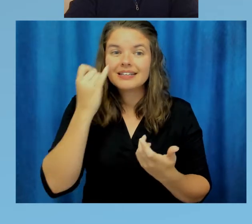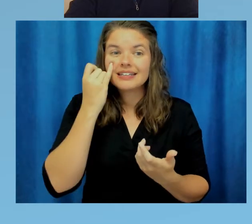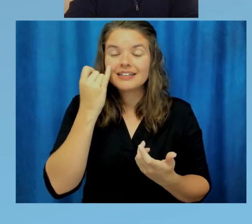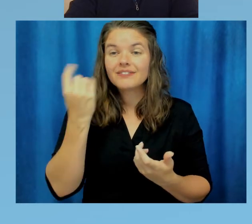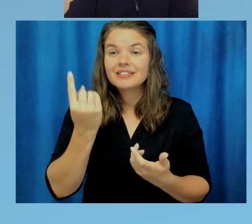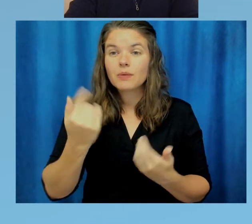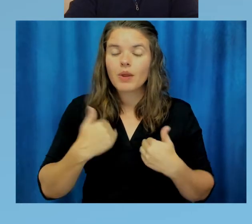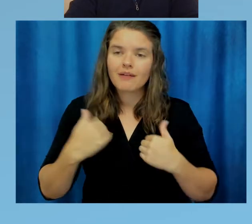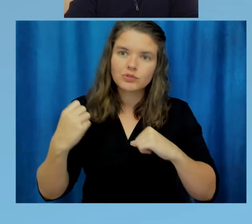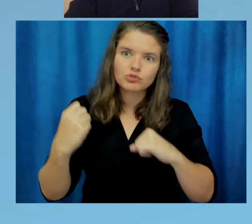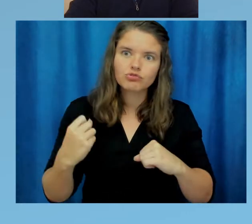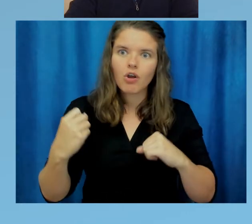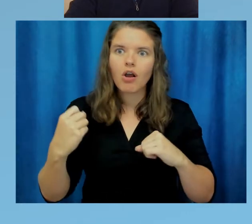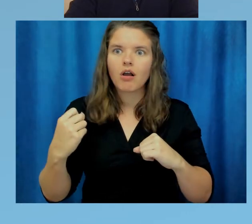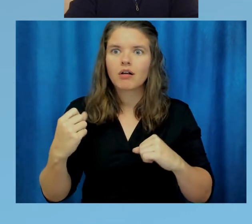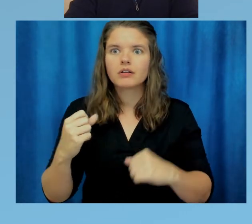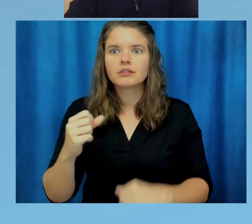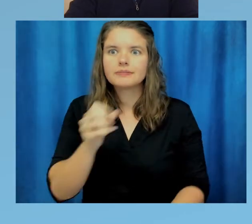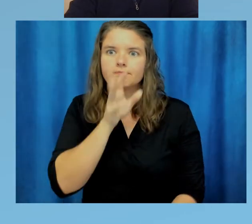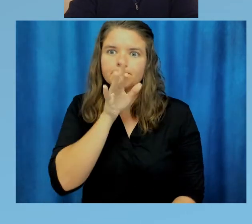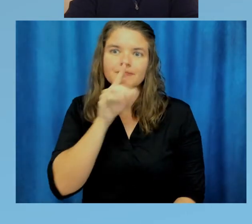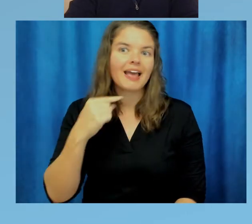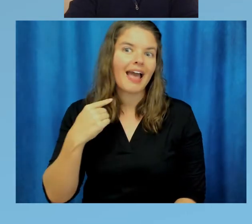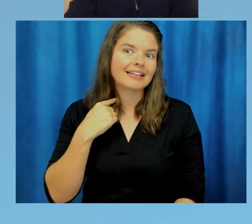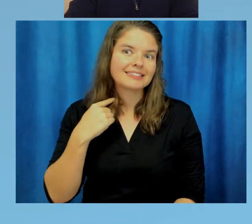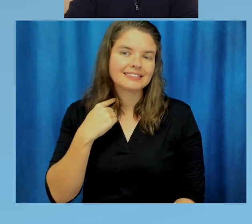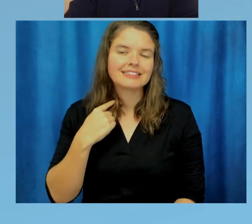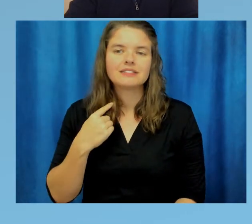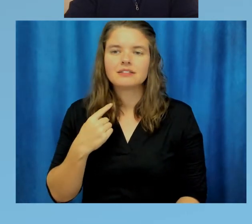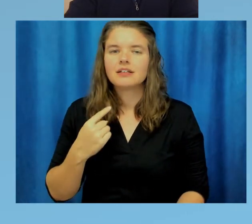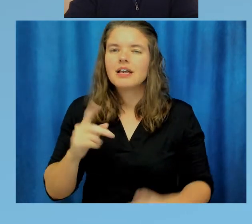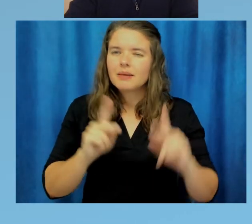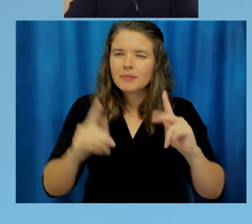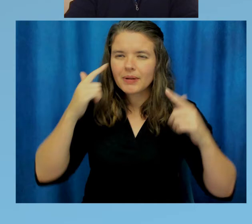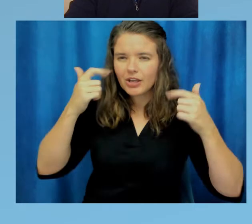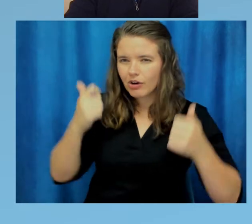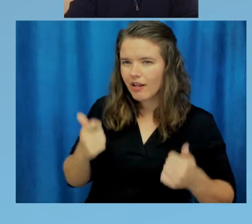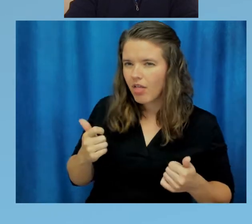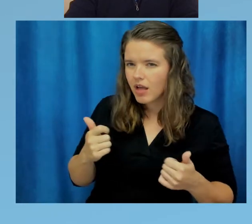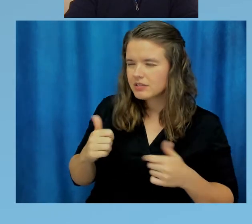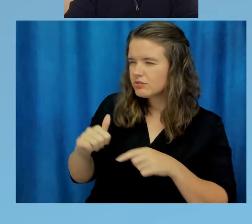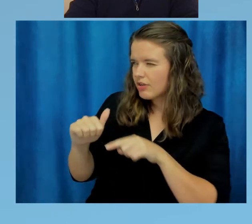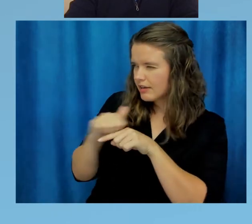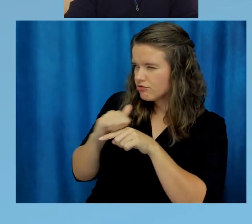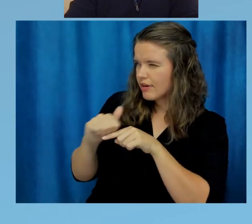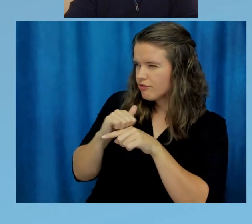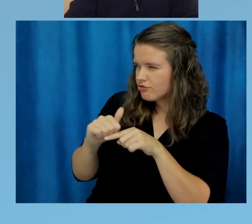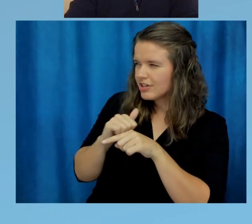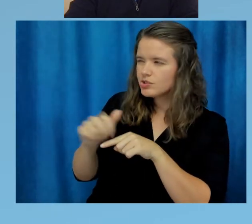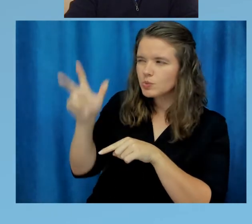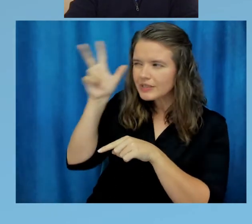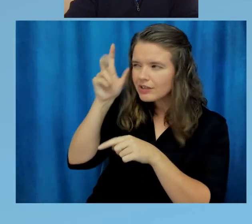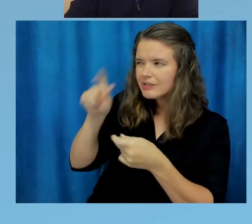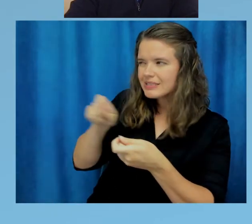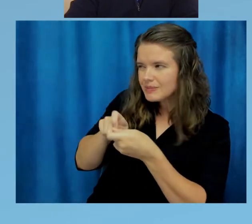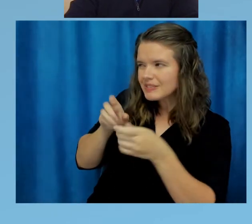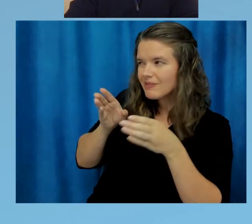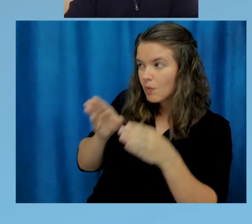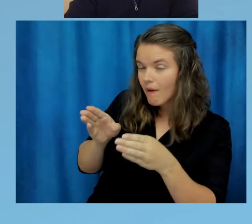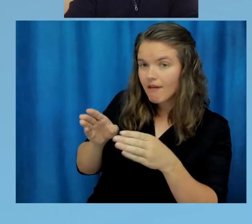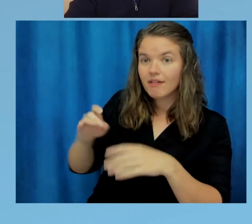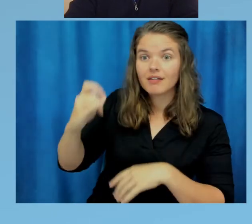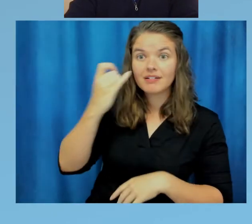be when somebody has an accent. People with hearing loss have trained themselves to hear in a certain